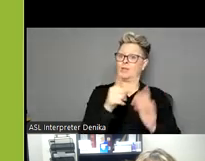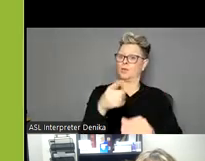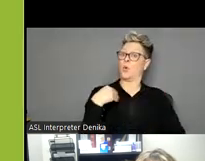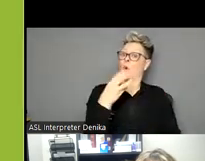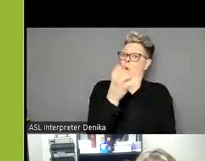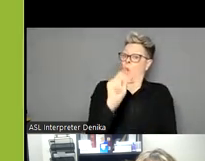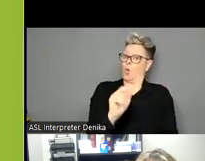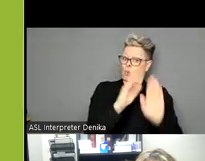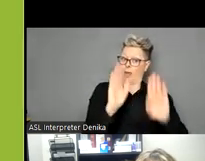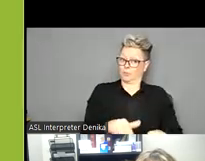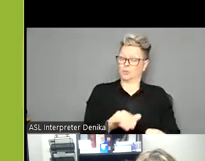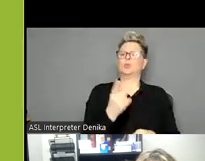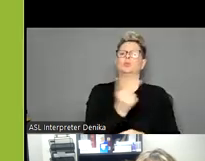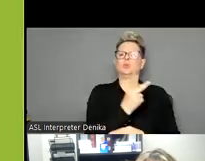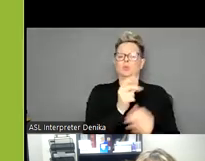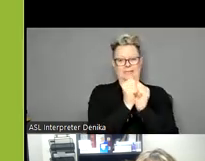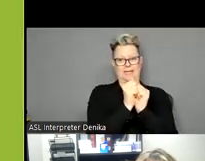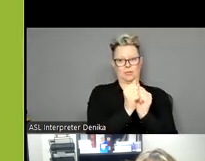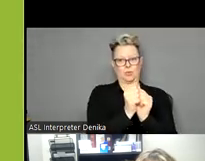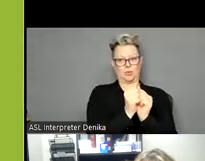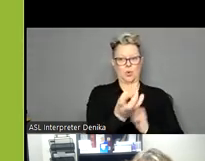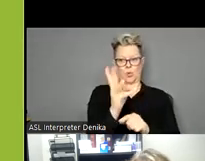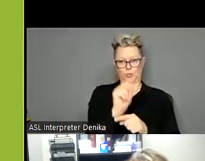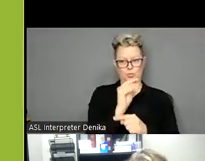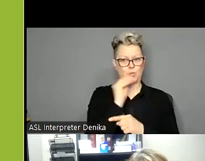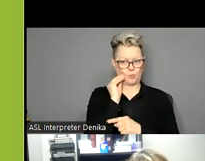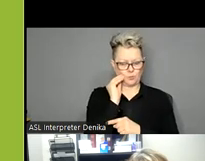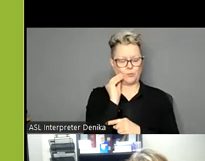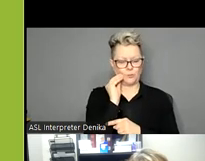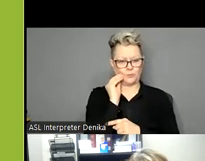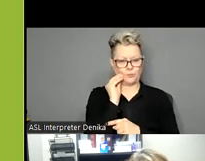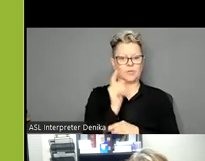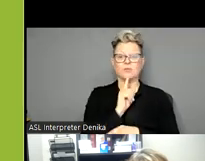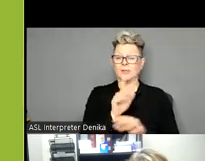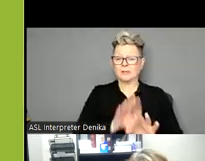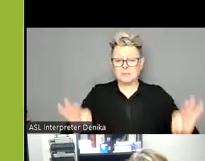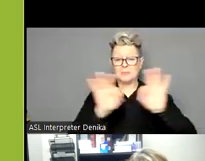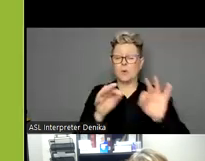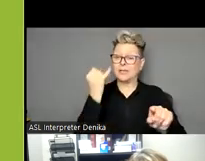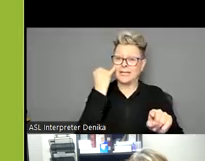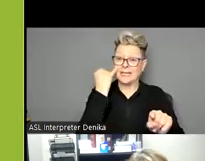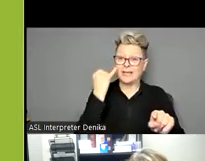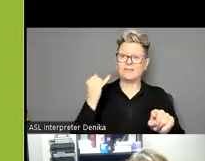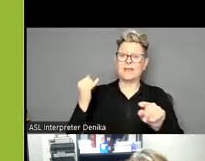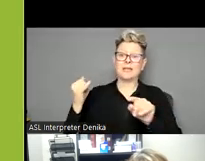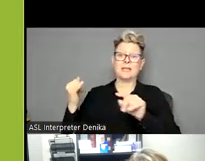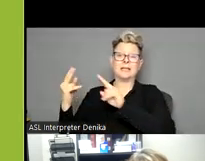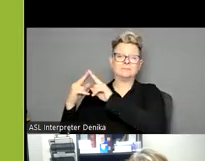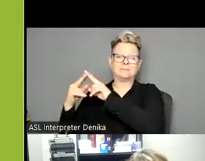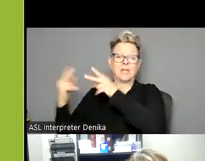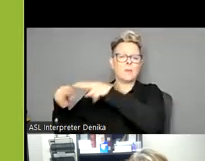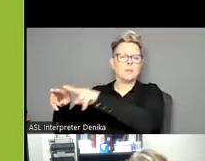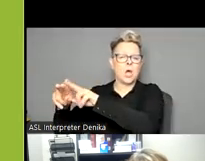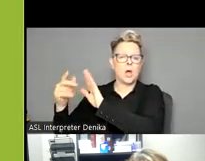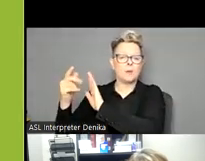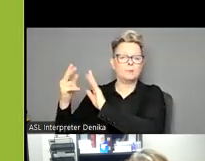the title. So this is another really important consideration. If you have a common law partner, it becomes all the